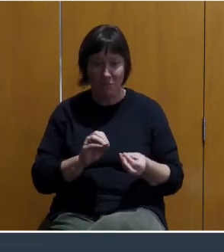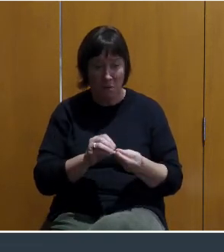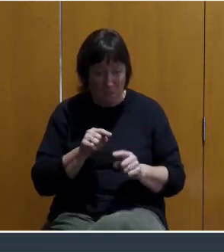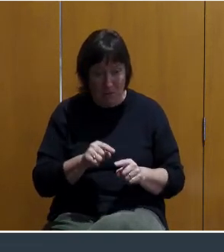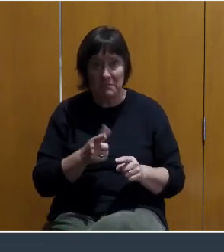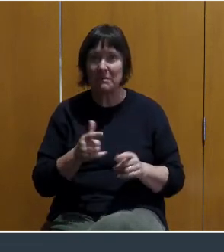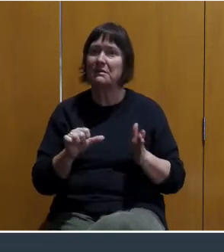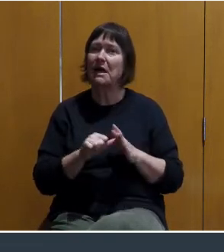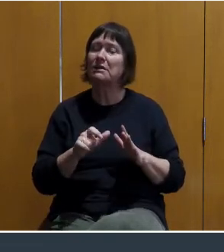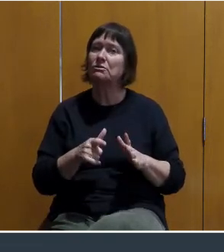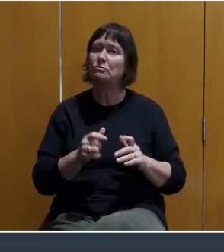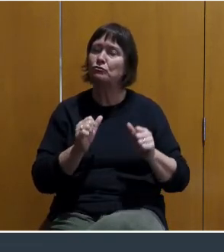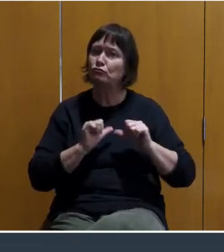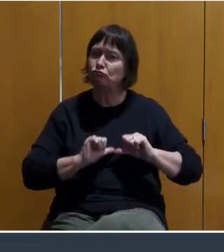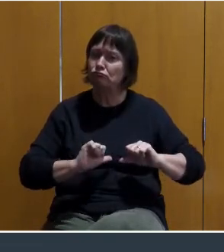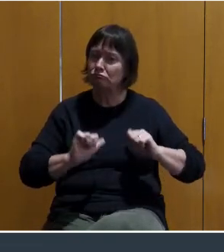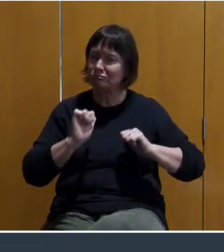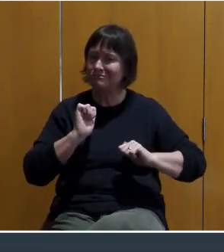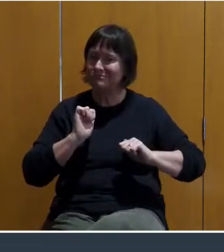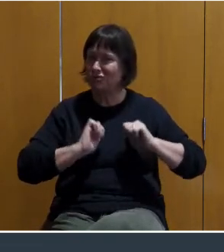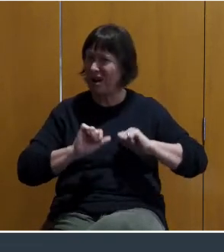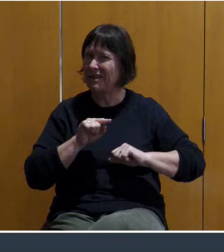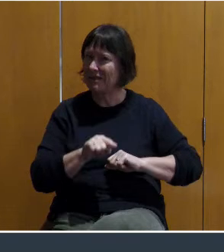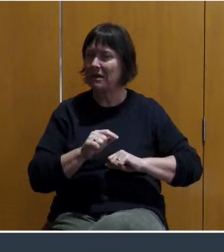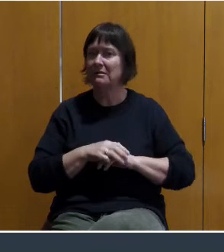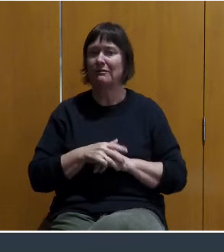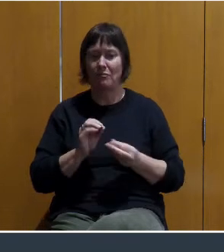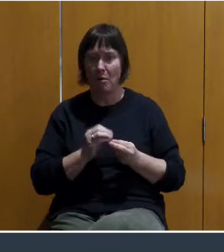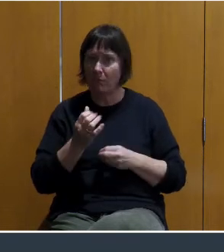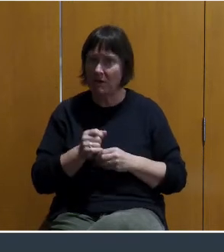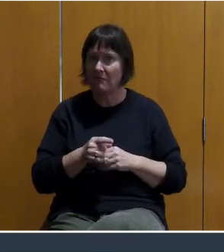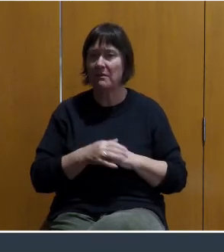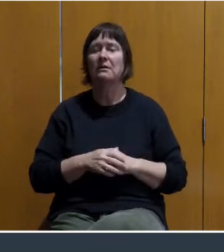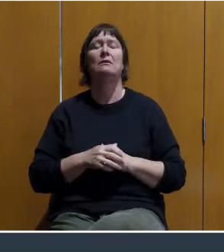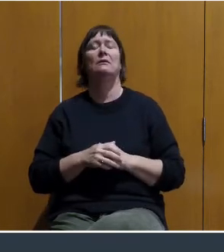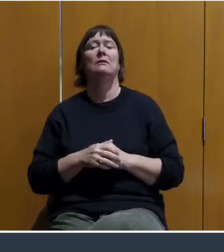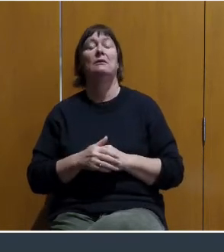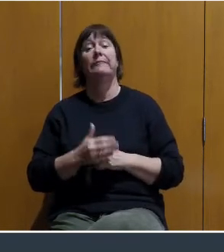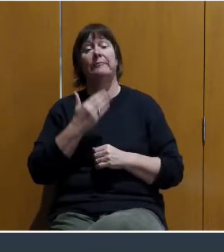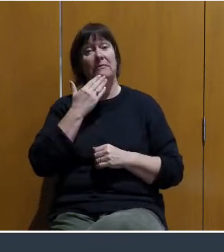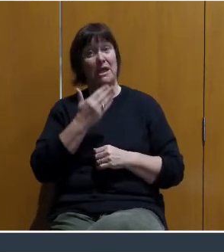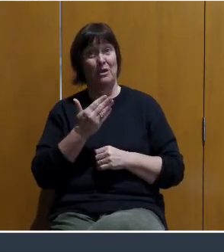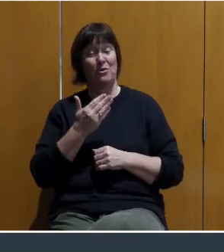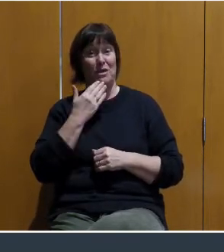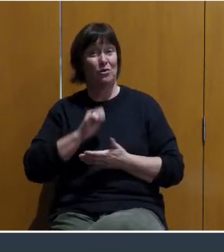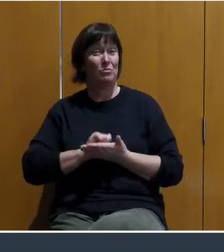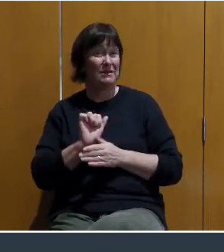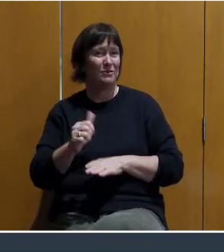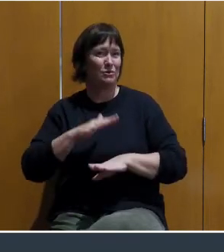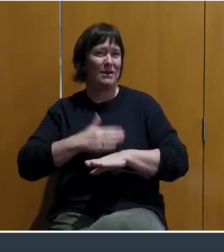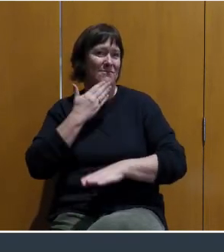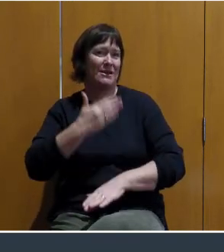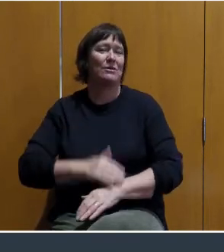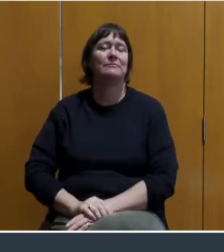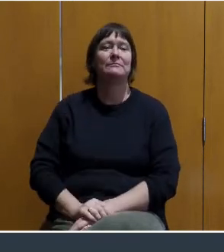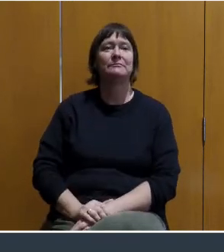No further questions, Your Worship. Okay. Thank you, Sandra, very much for coming, taking the time to come and speak to us today. Much appreciated. Thank